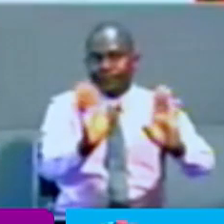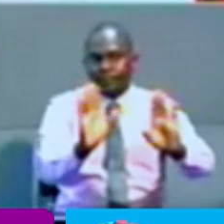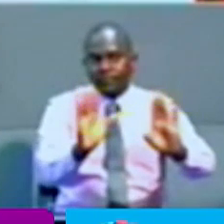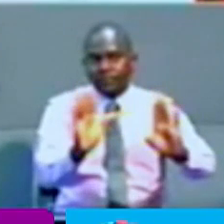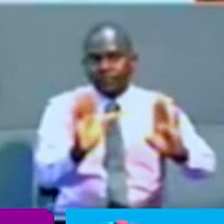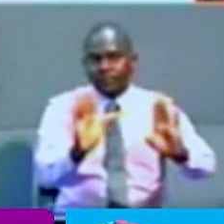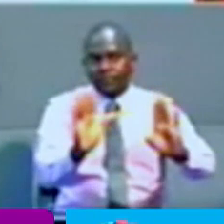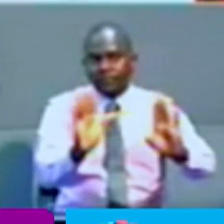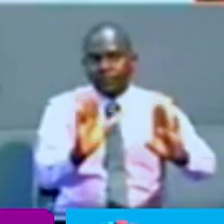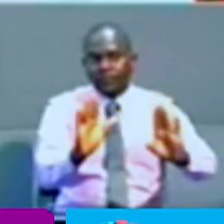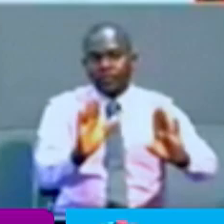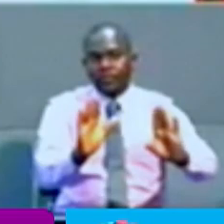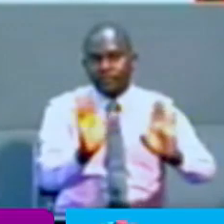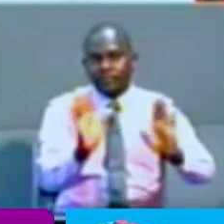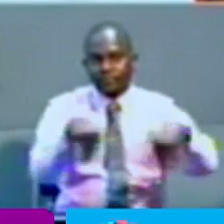The empire is